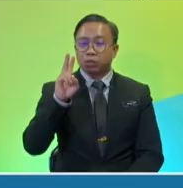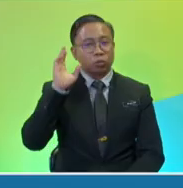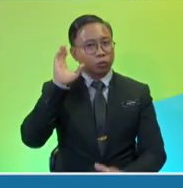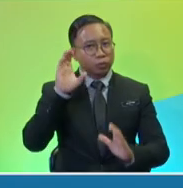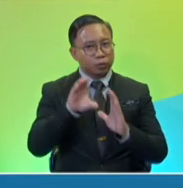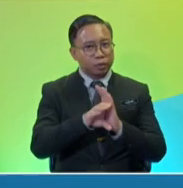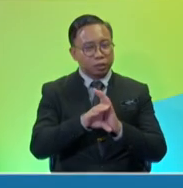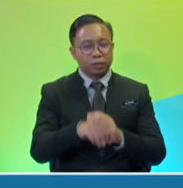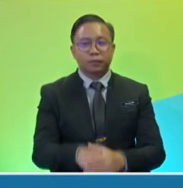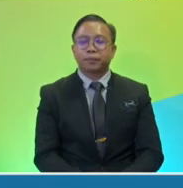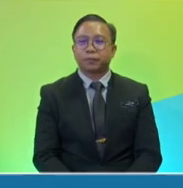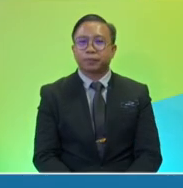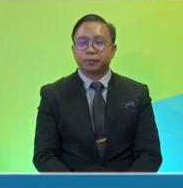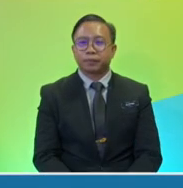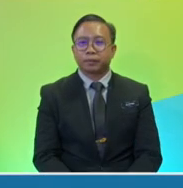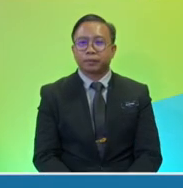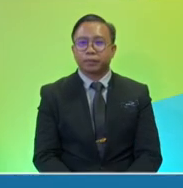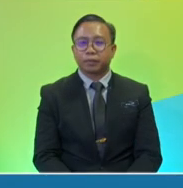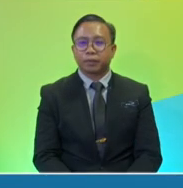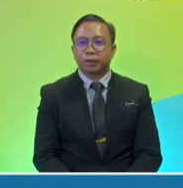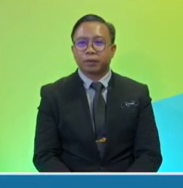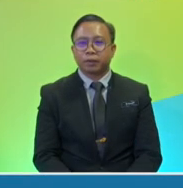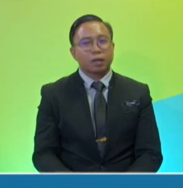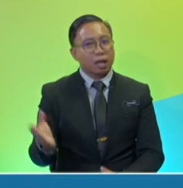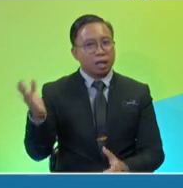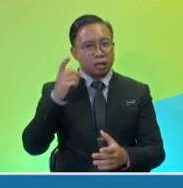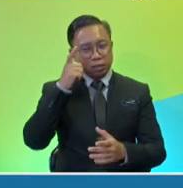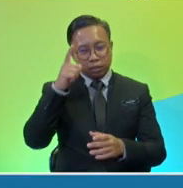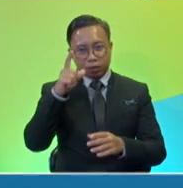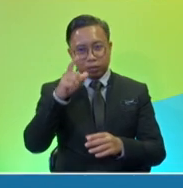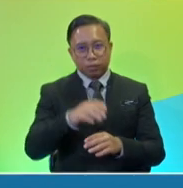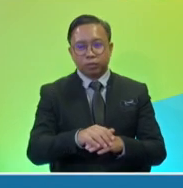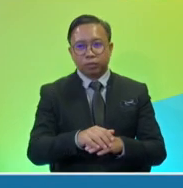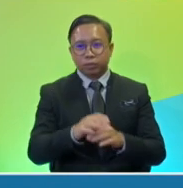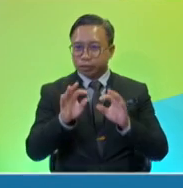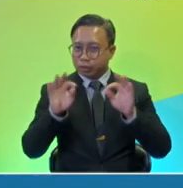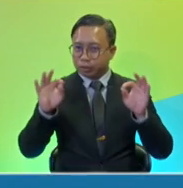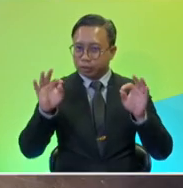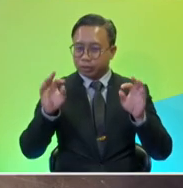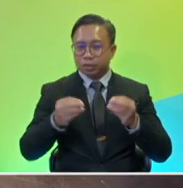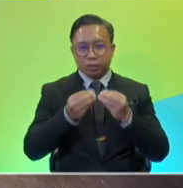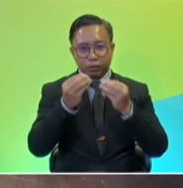two pictures, okay? But before you go to the picture, let's look at the sentence given here.